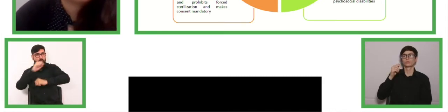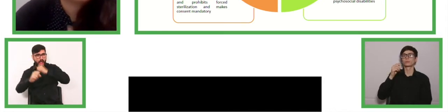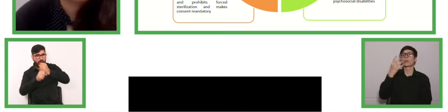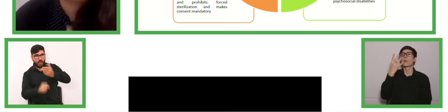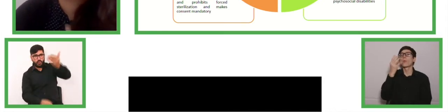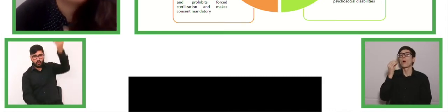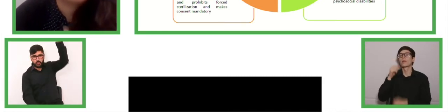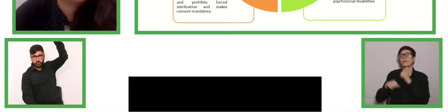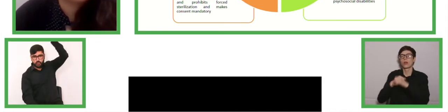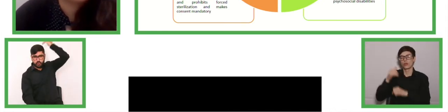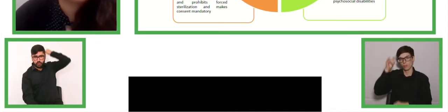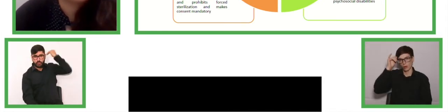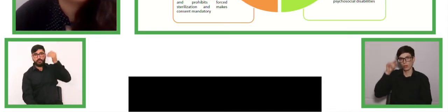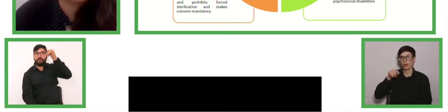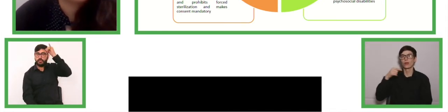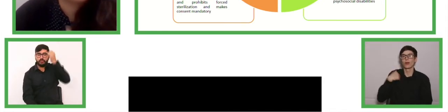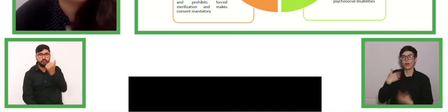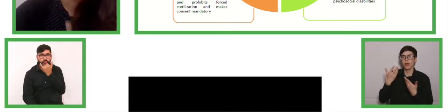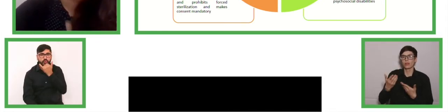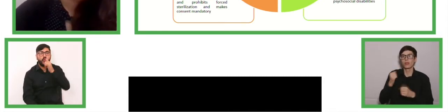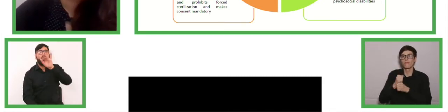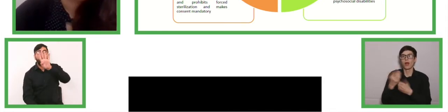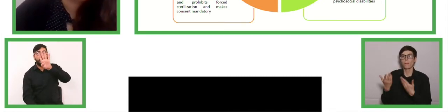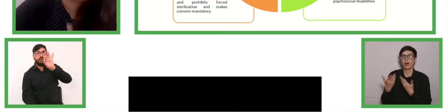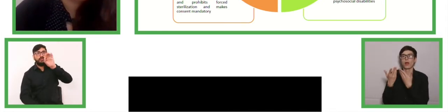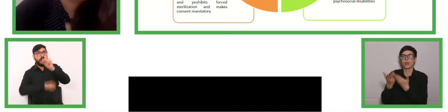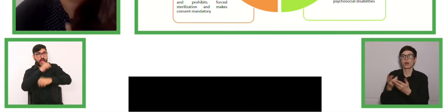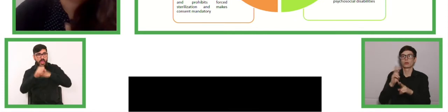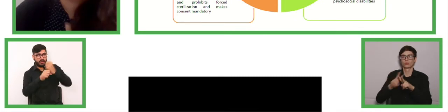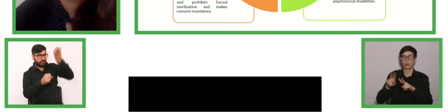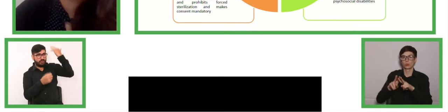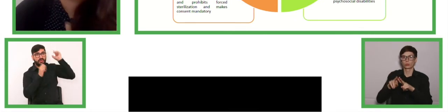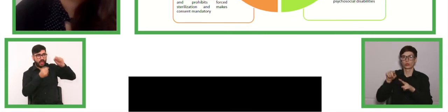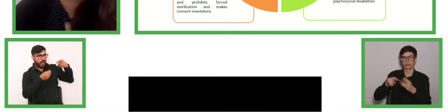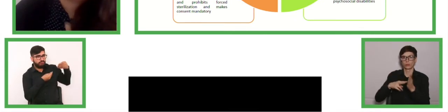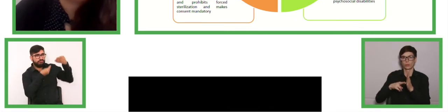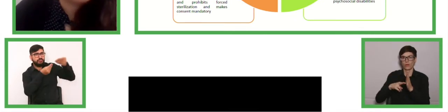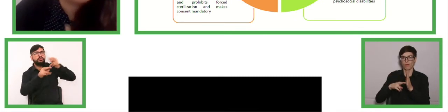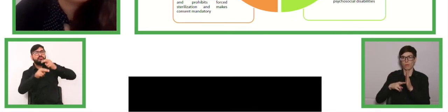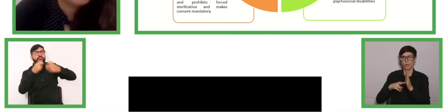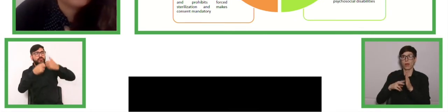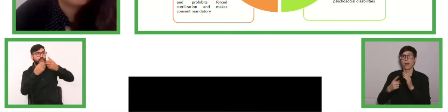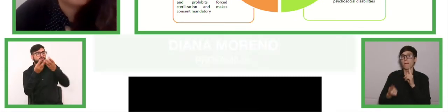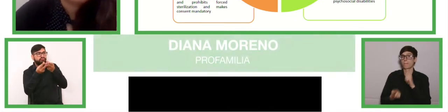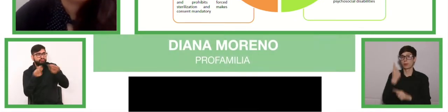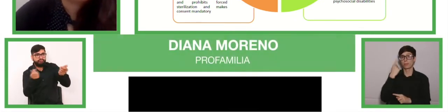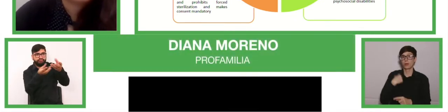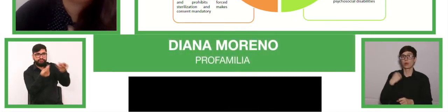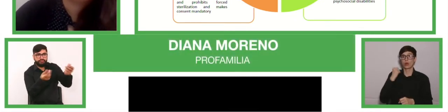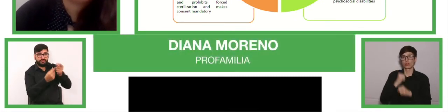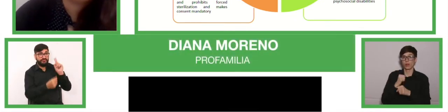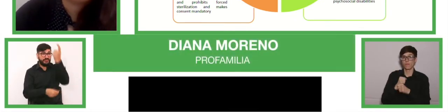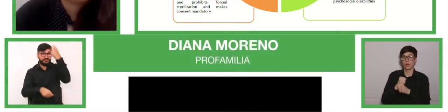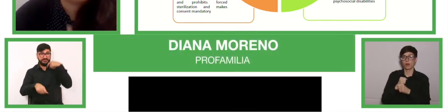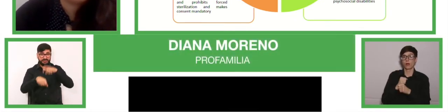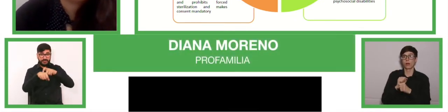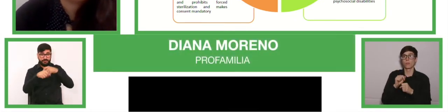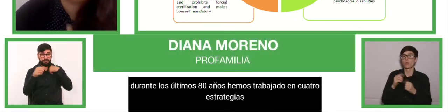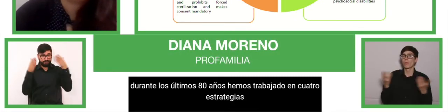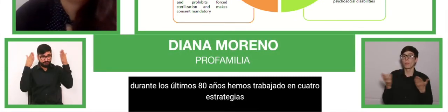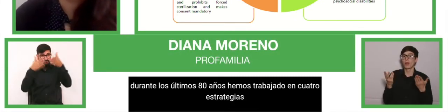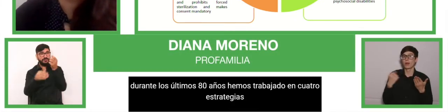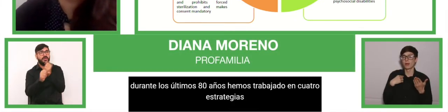precisely to this problem. First, we have worked on empowering of young leaders. We have done this